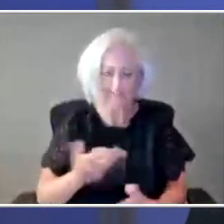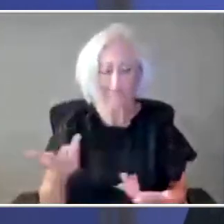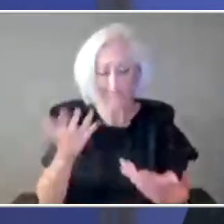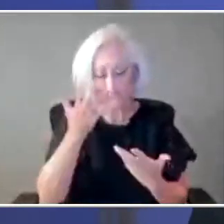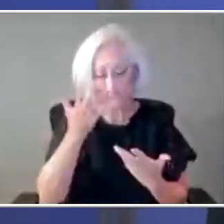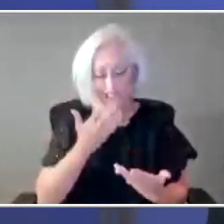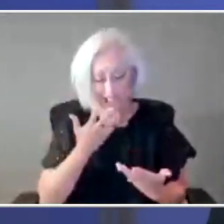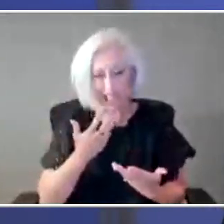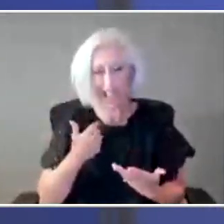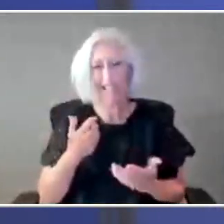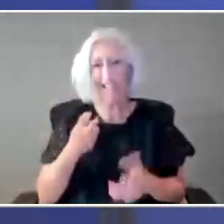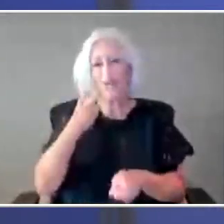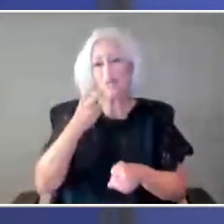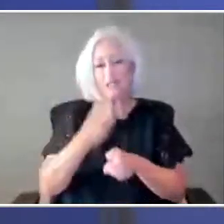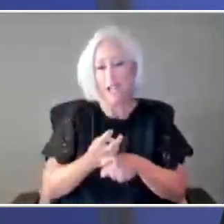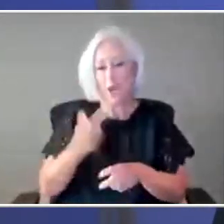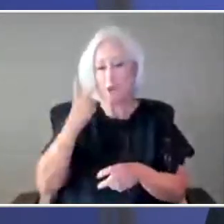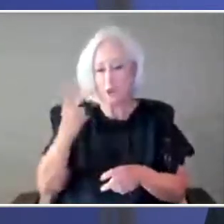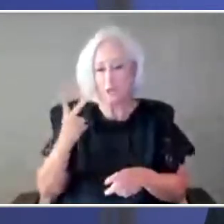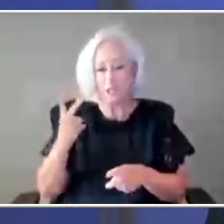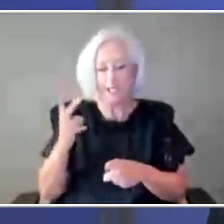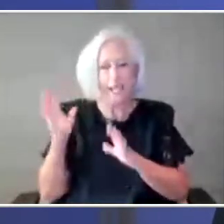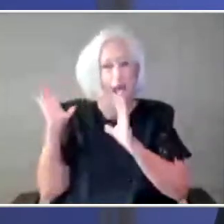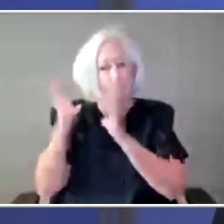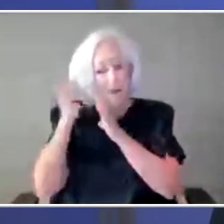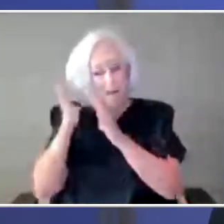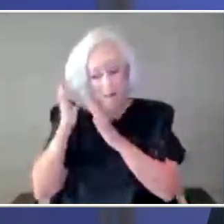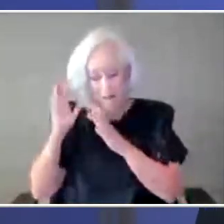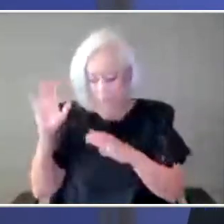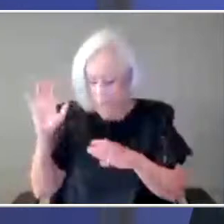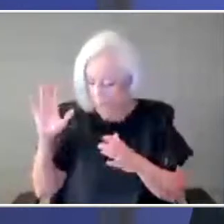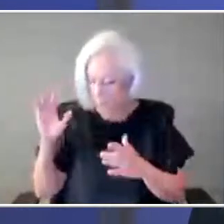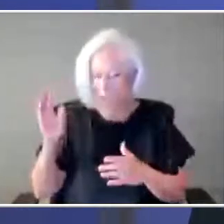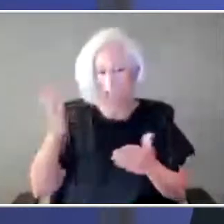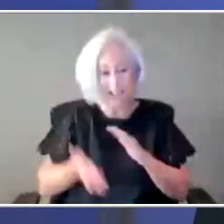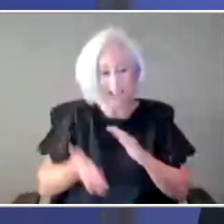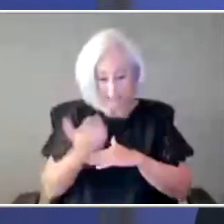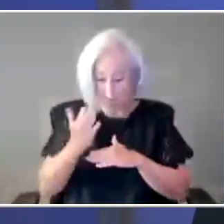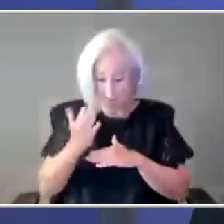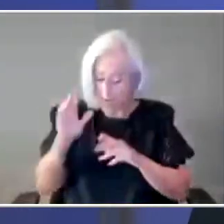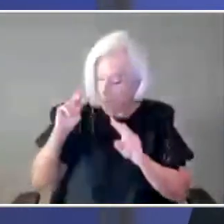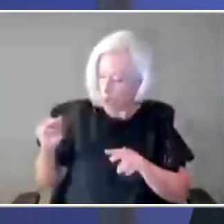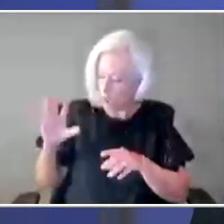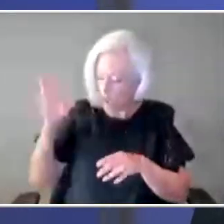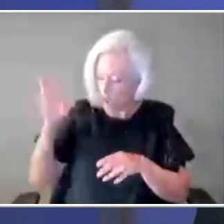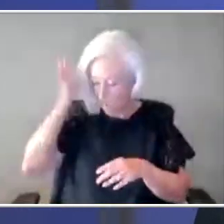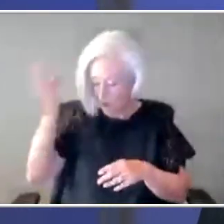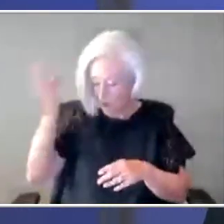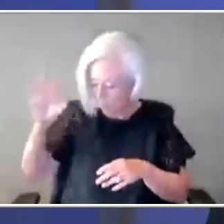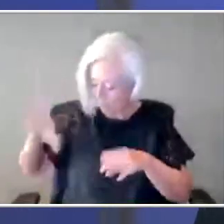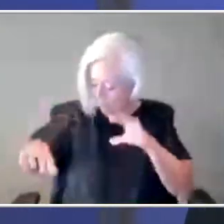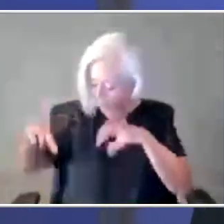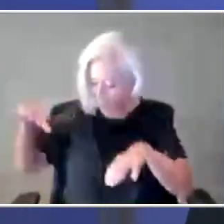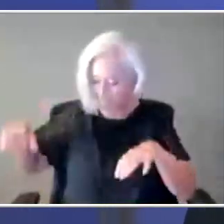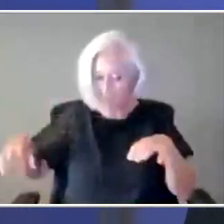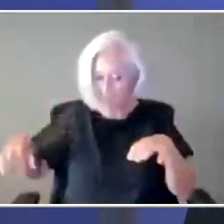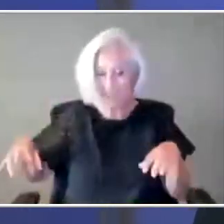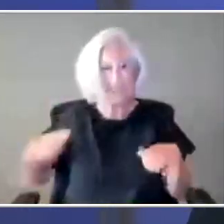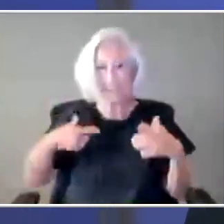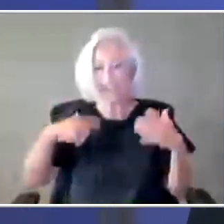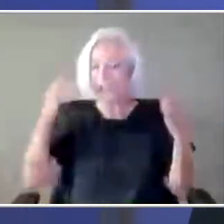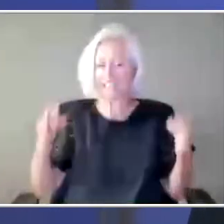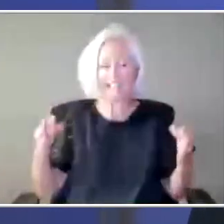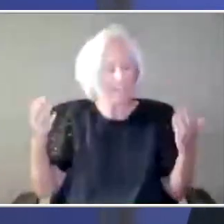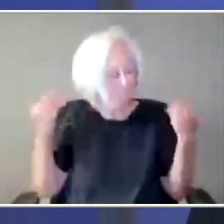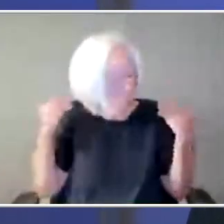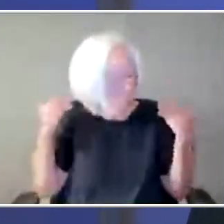pillow and all over the place than it was just to go, you know what? It's inevitable. Let's just go ahead and do this. And really, honestly, that